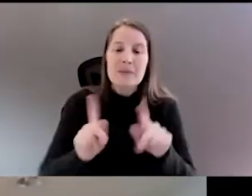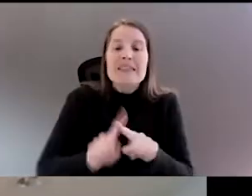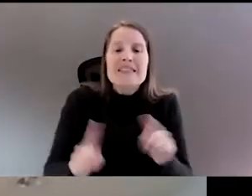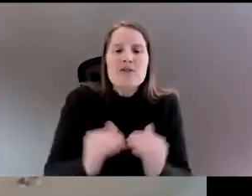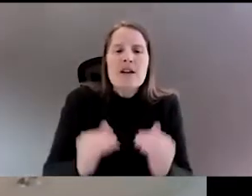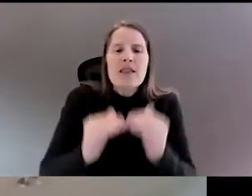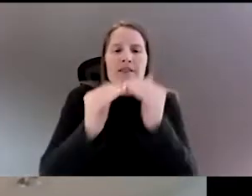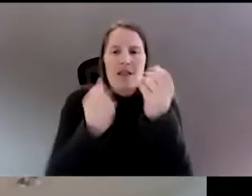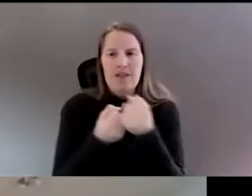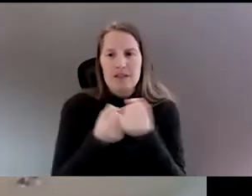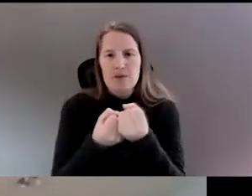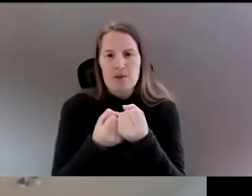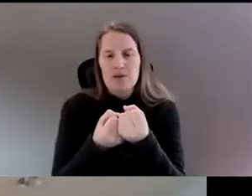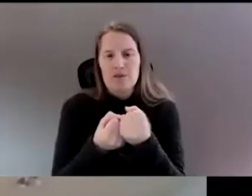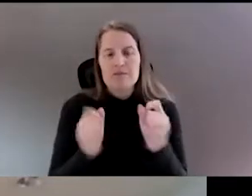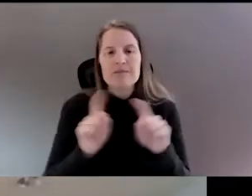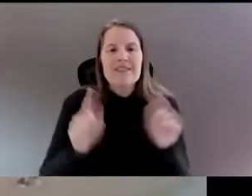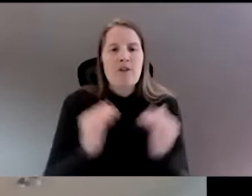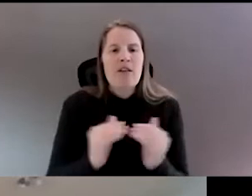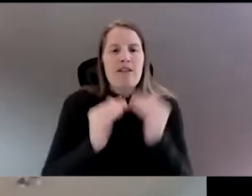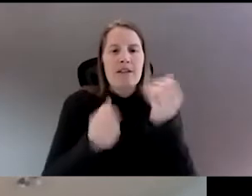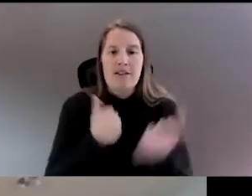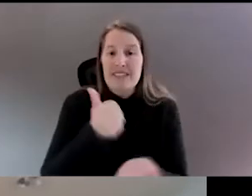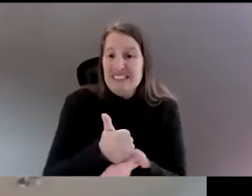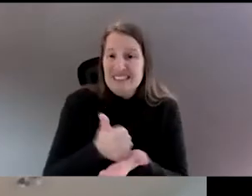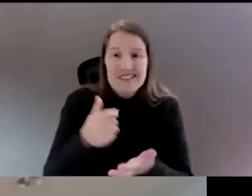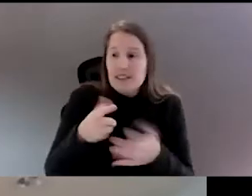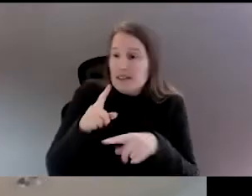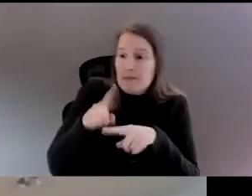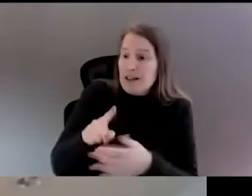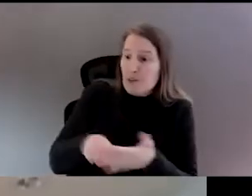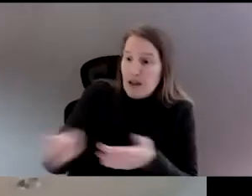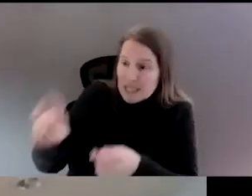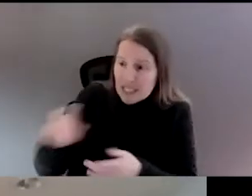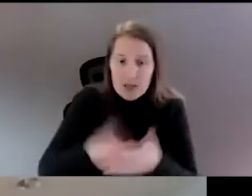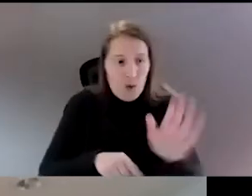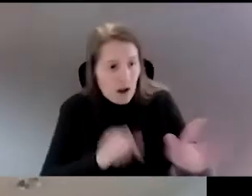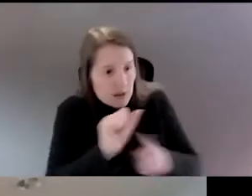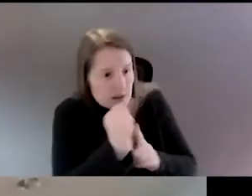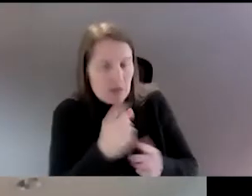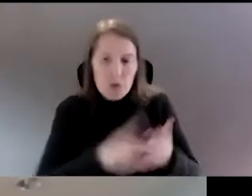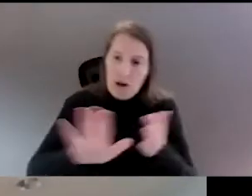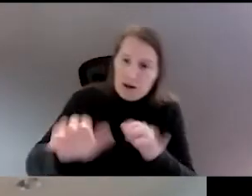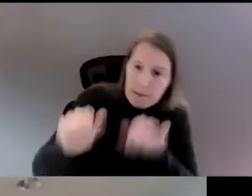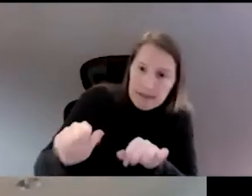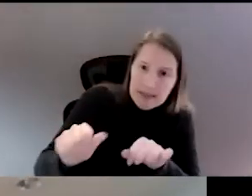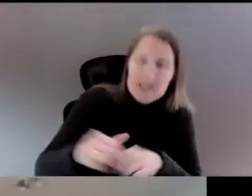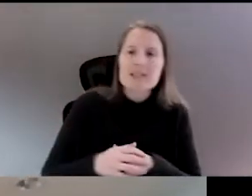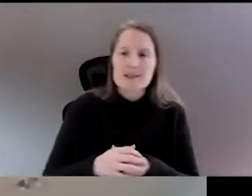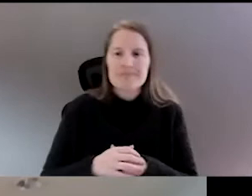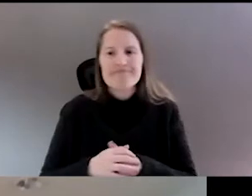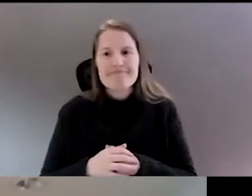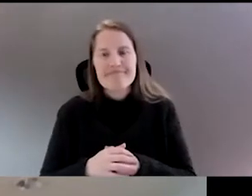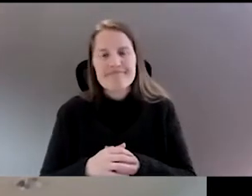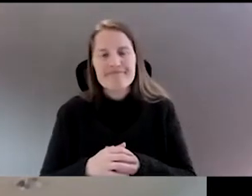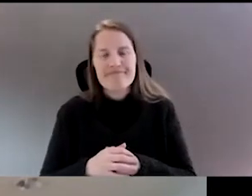and assistance depending on their need, their circumstances, or abilities. So with that said, I am going to turn